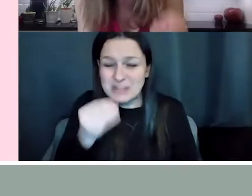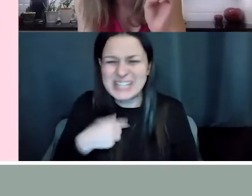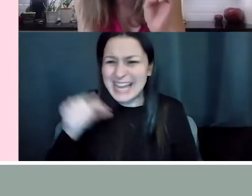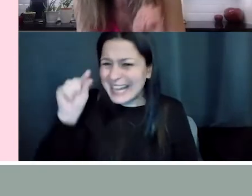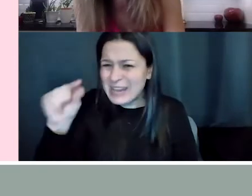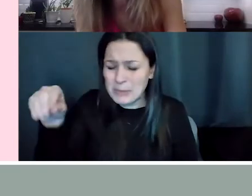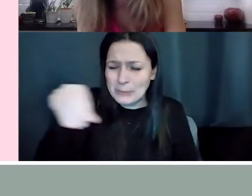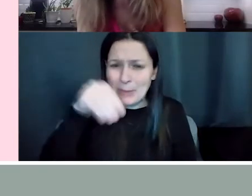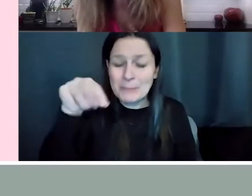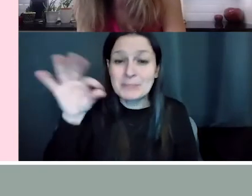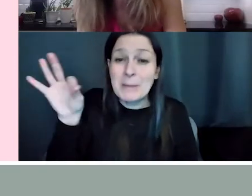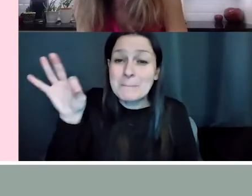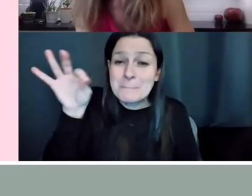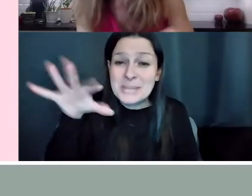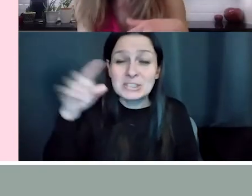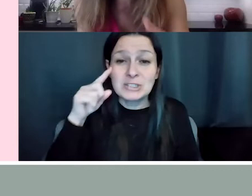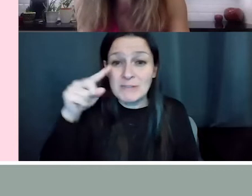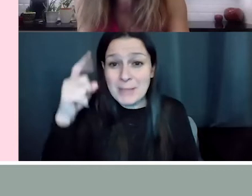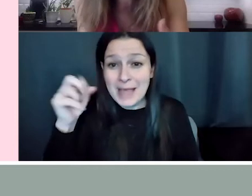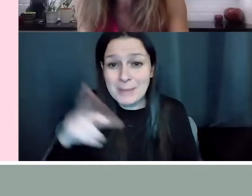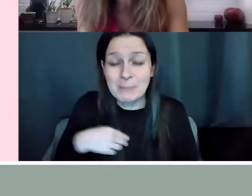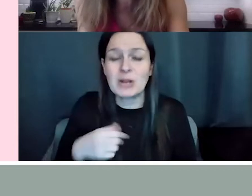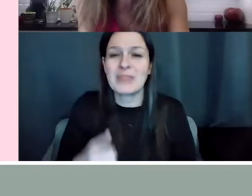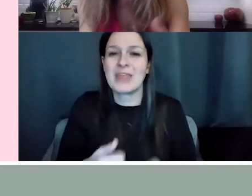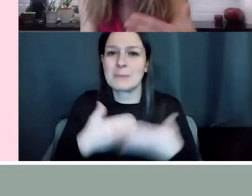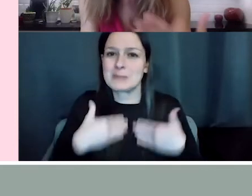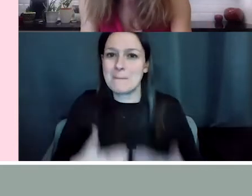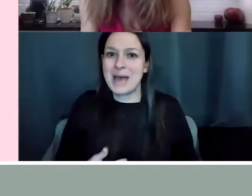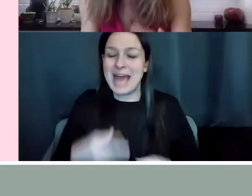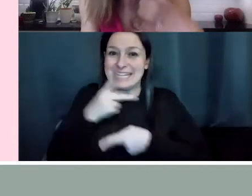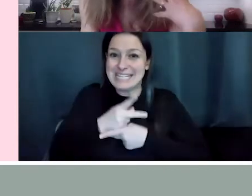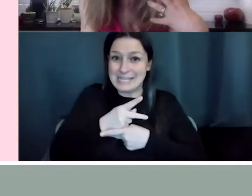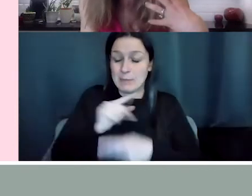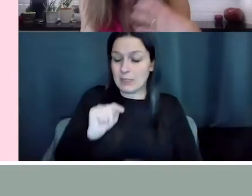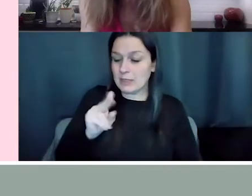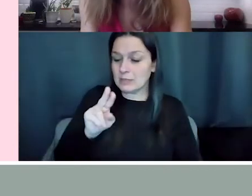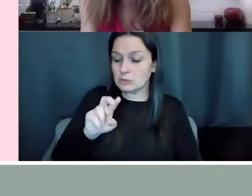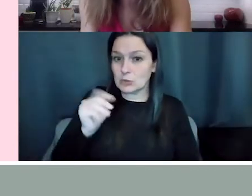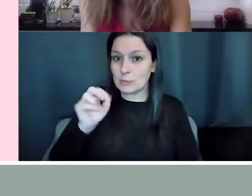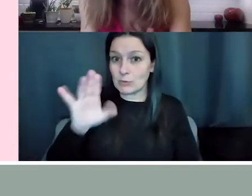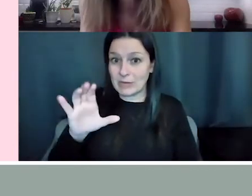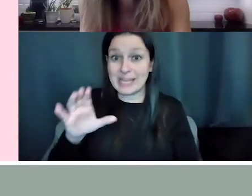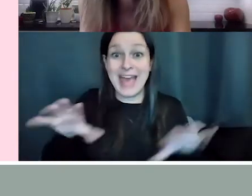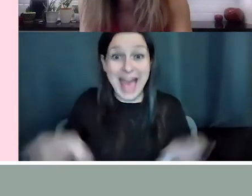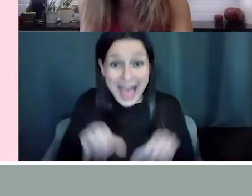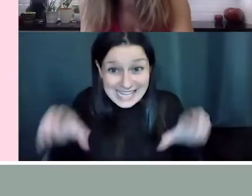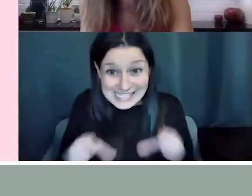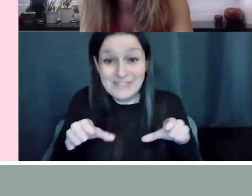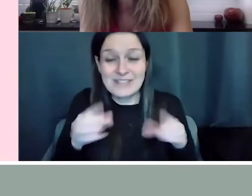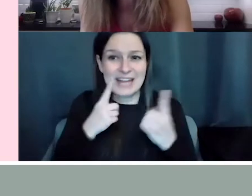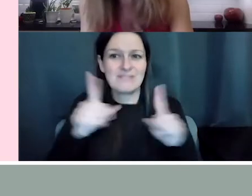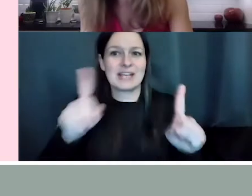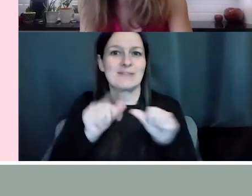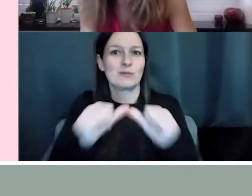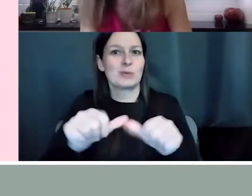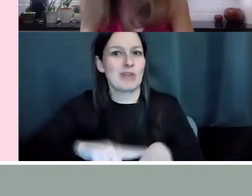way. Put a pinch of black pepper, and that helps your body keep the turmeric active and effective for